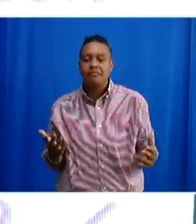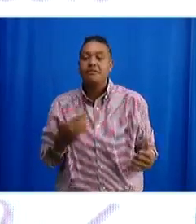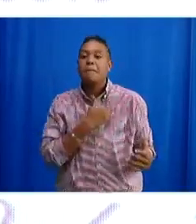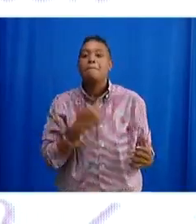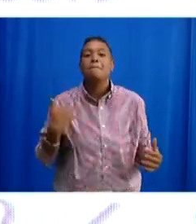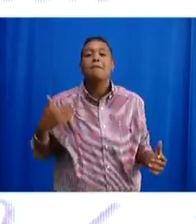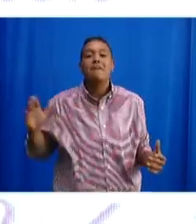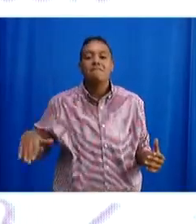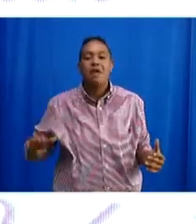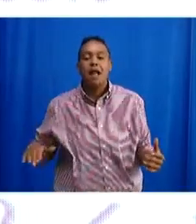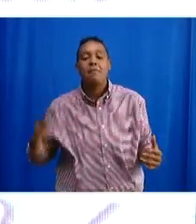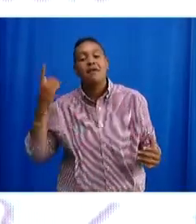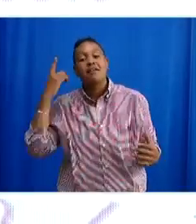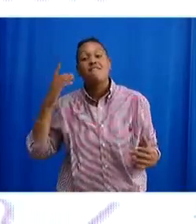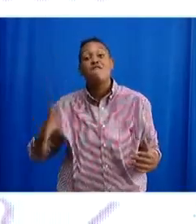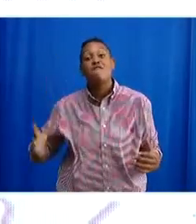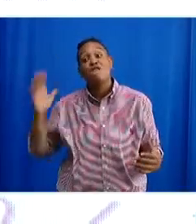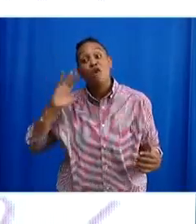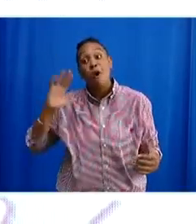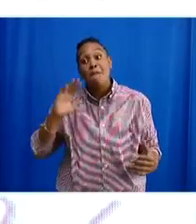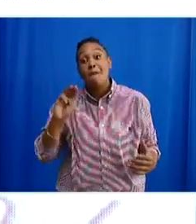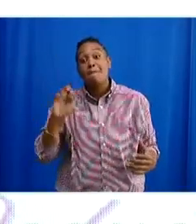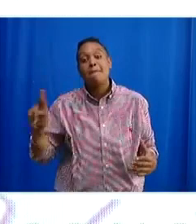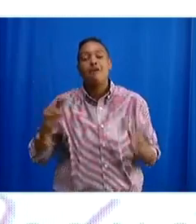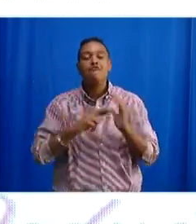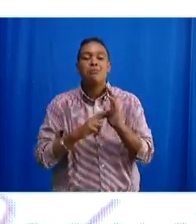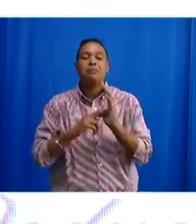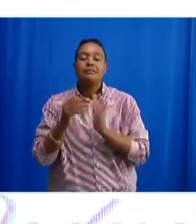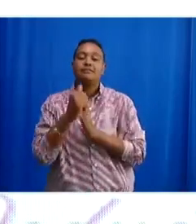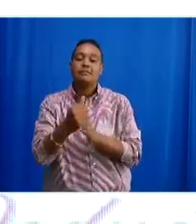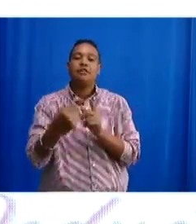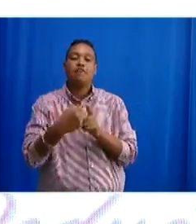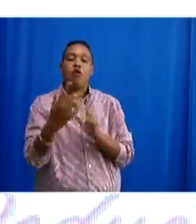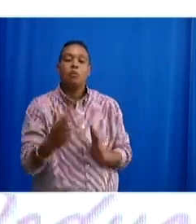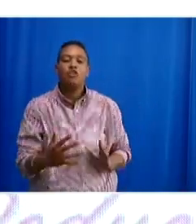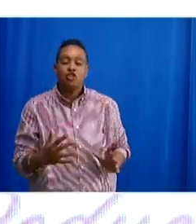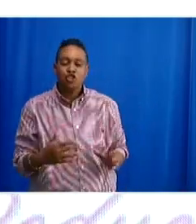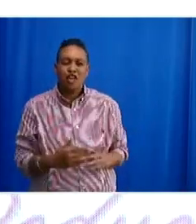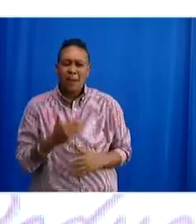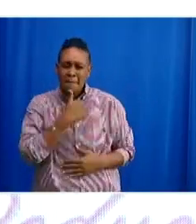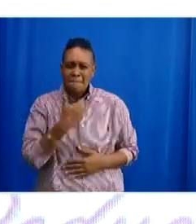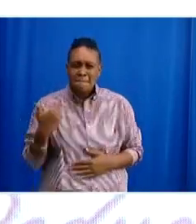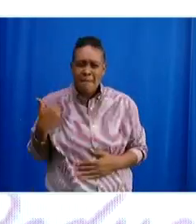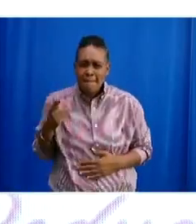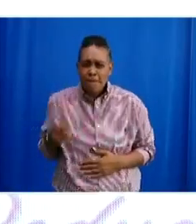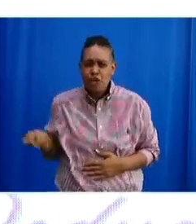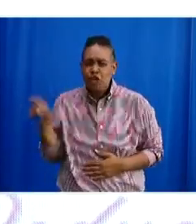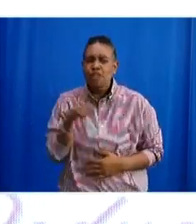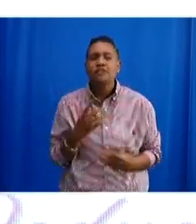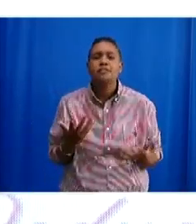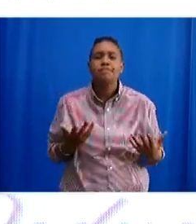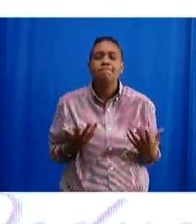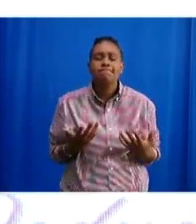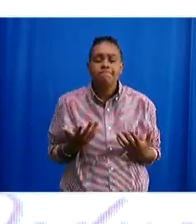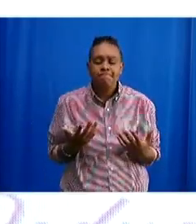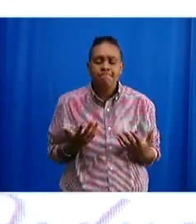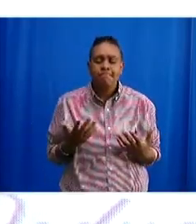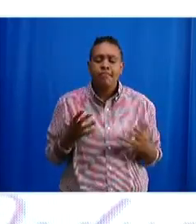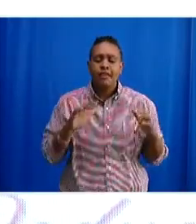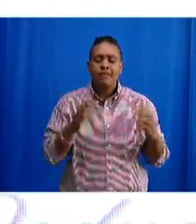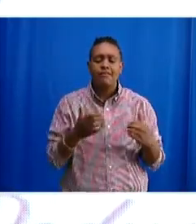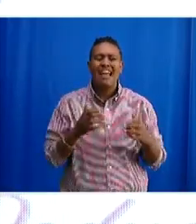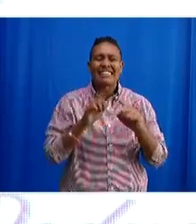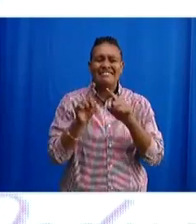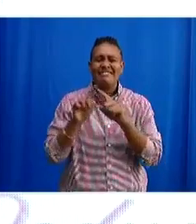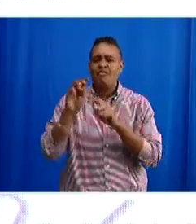Member of Parliament, former Mayor representing the Leader of the Opposition, members of the class of